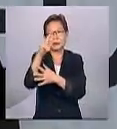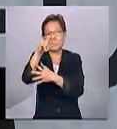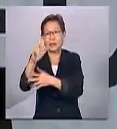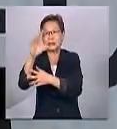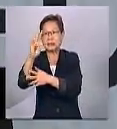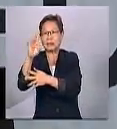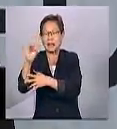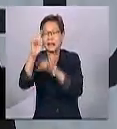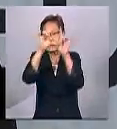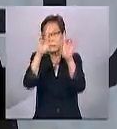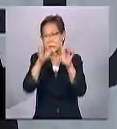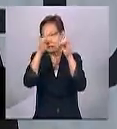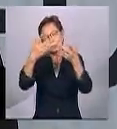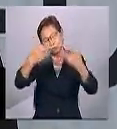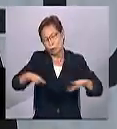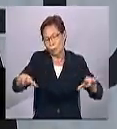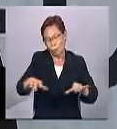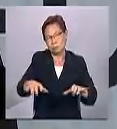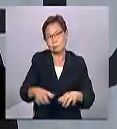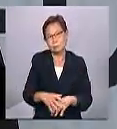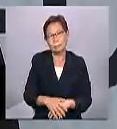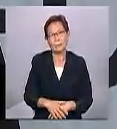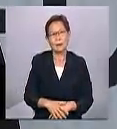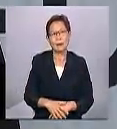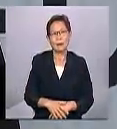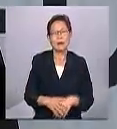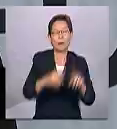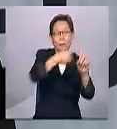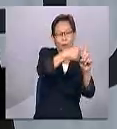45,378 tests that's been has been done, and our positive is